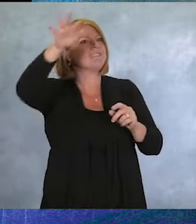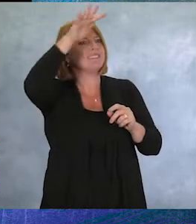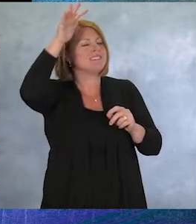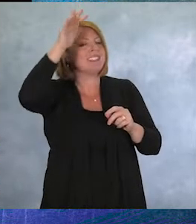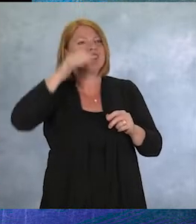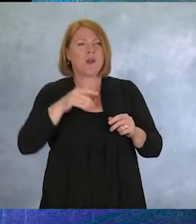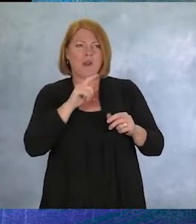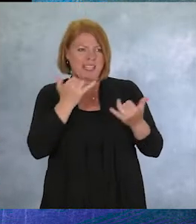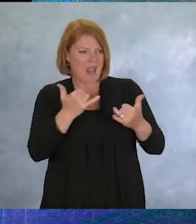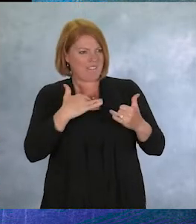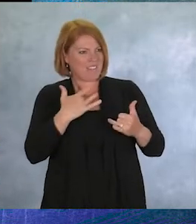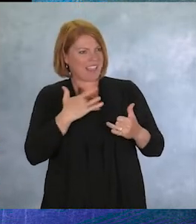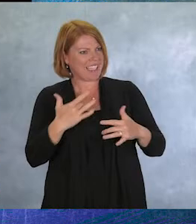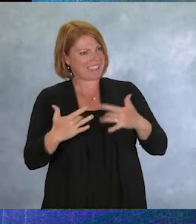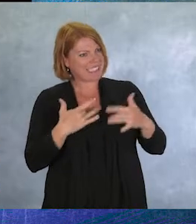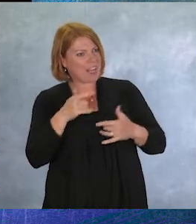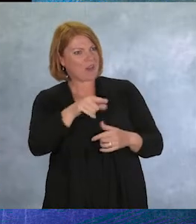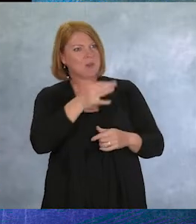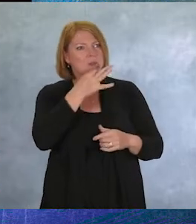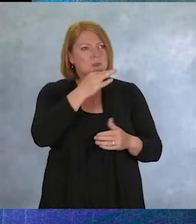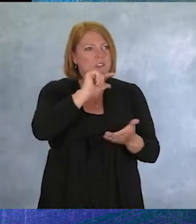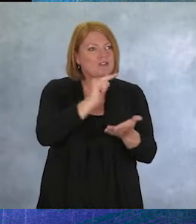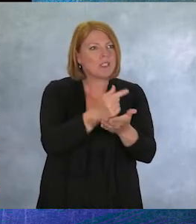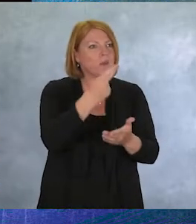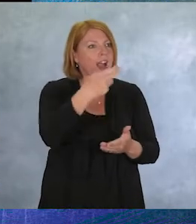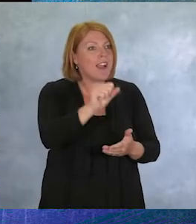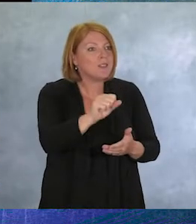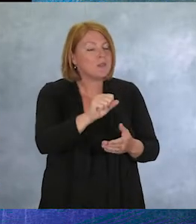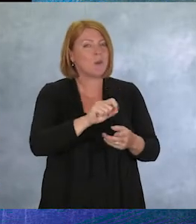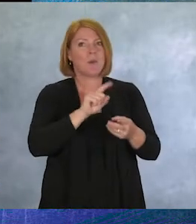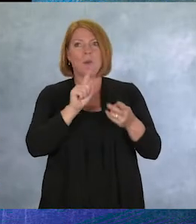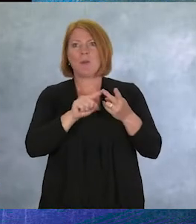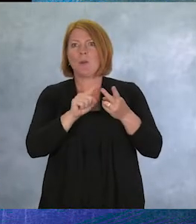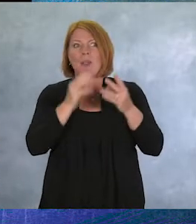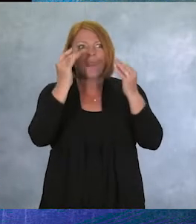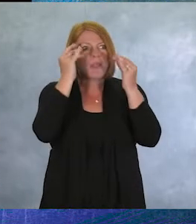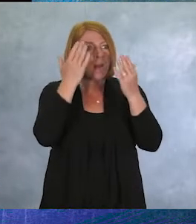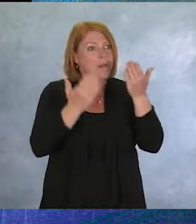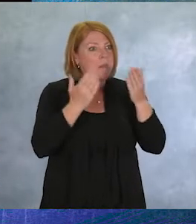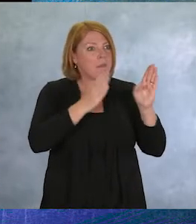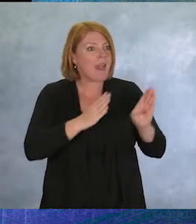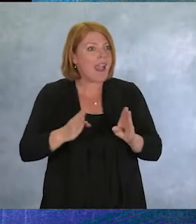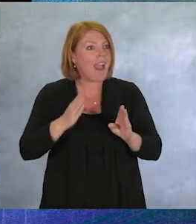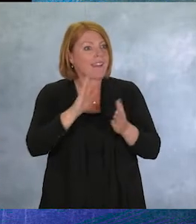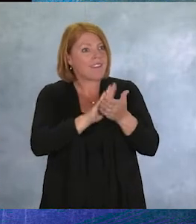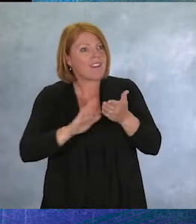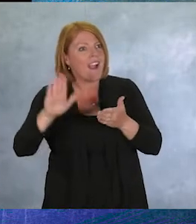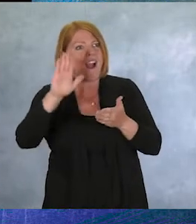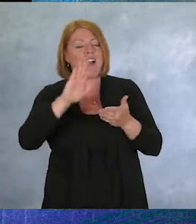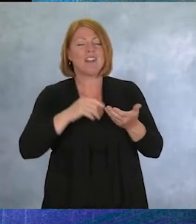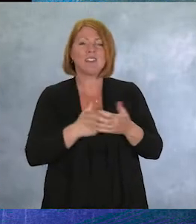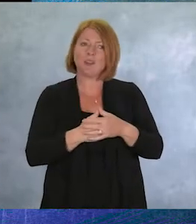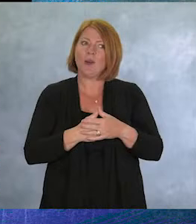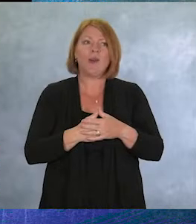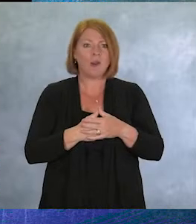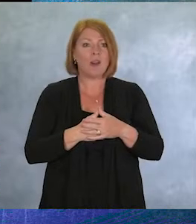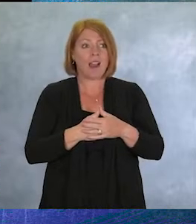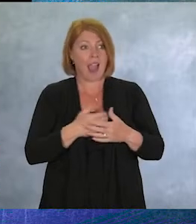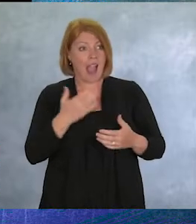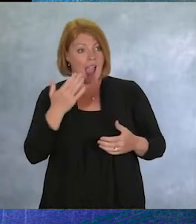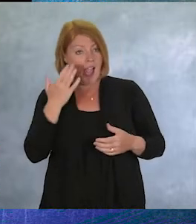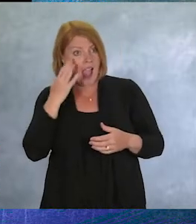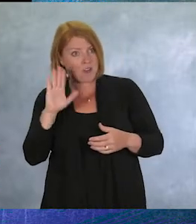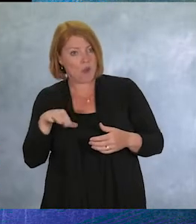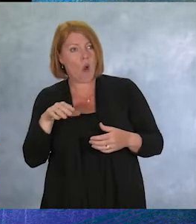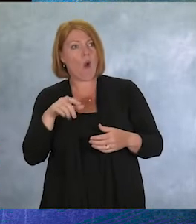just exciting that you're graduating from high school and you're thinking about college and I mean so the reality is like